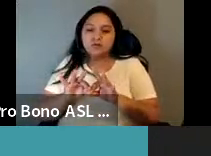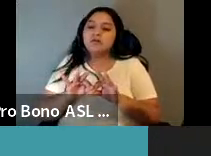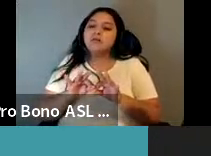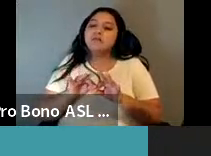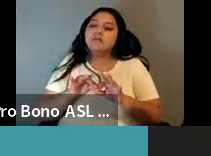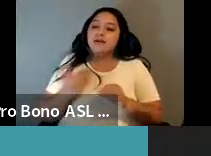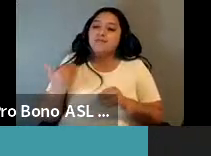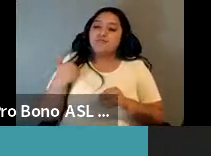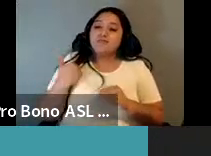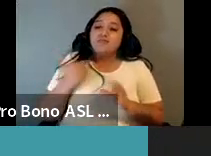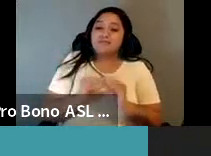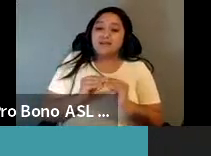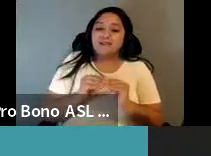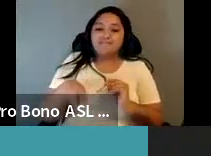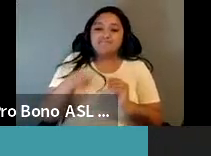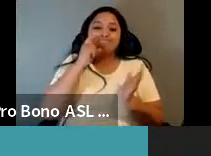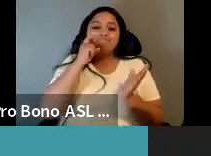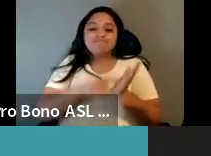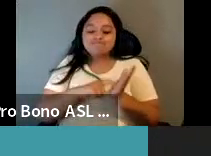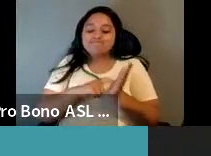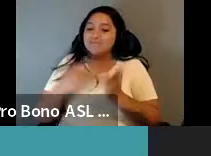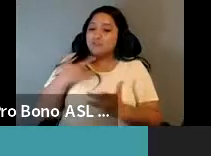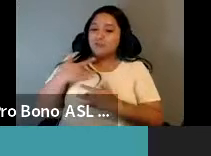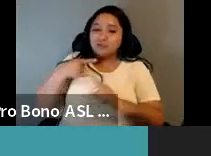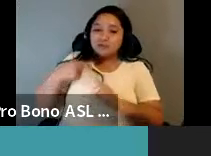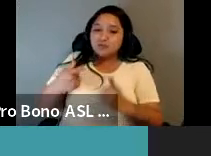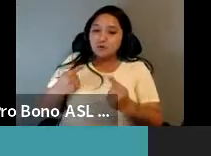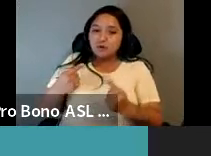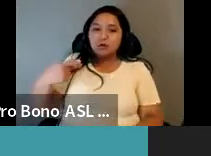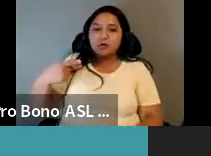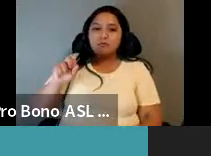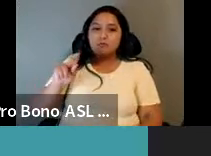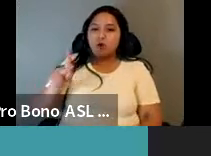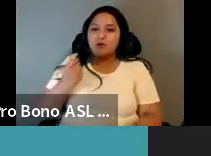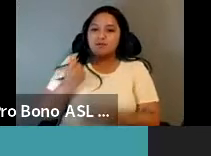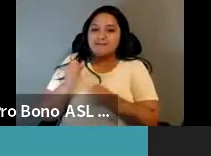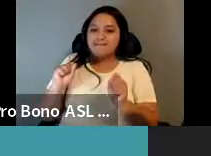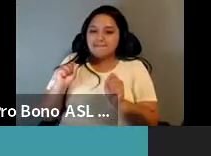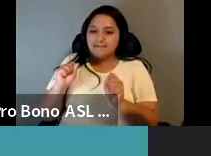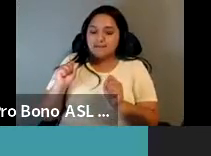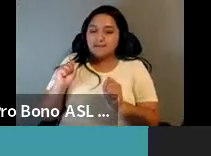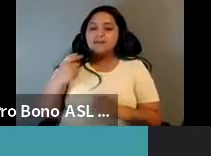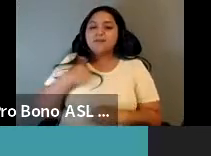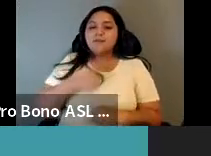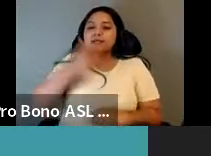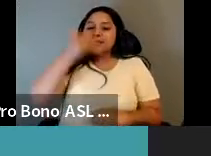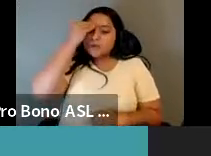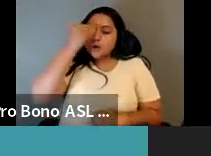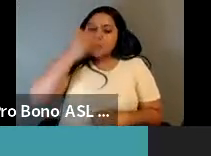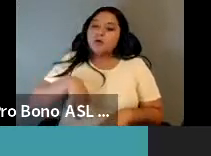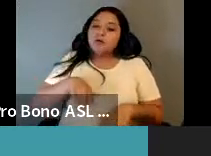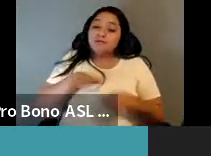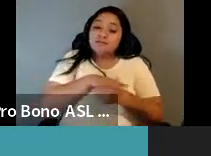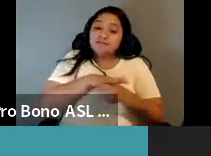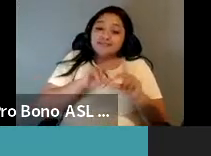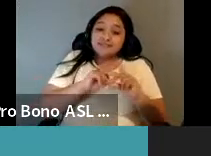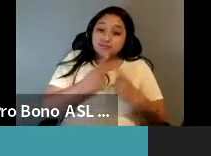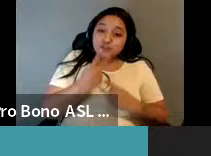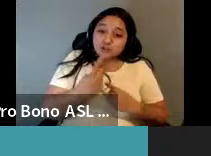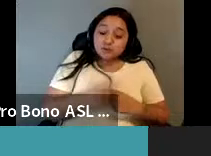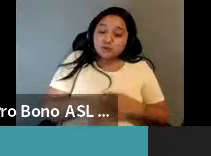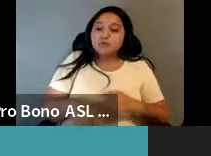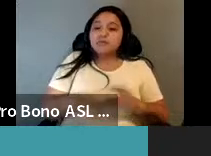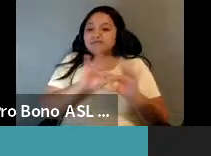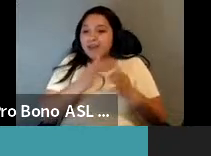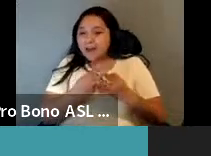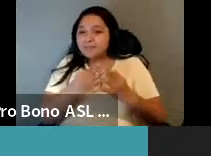park safety. We know that our second district communities and the students and the families that live here are